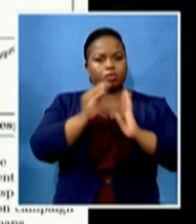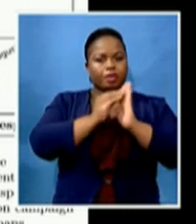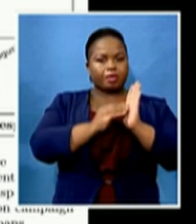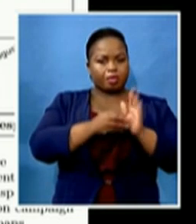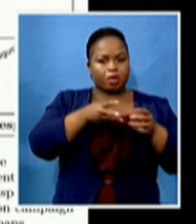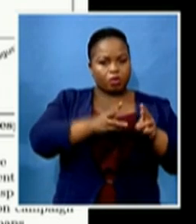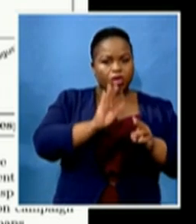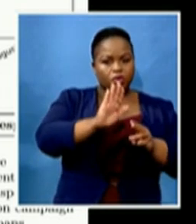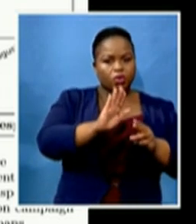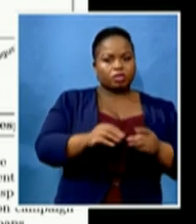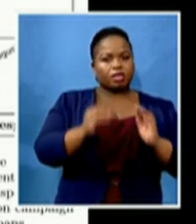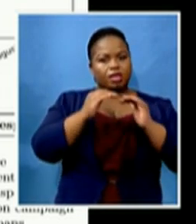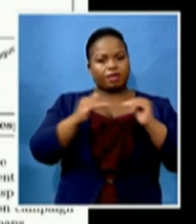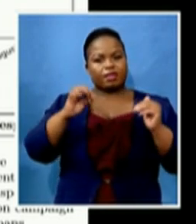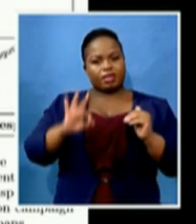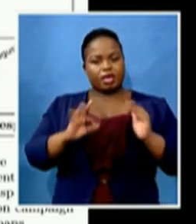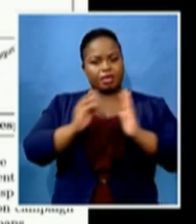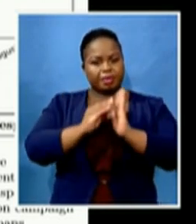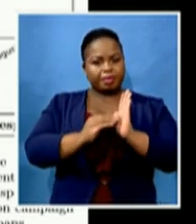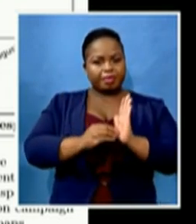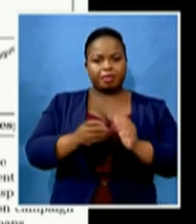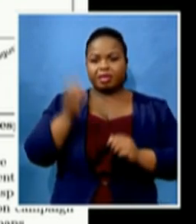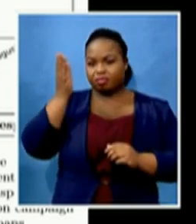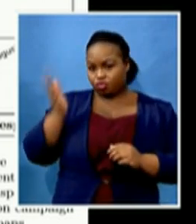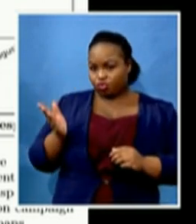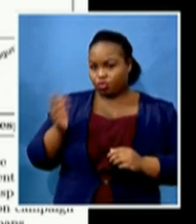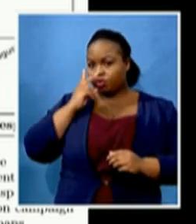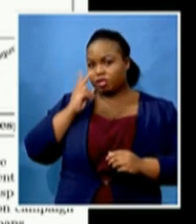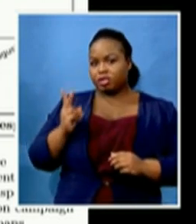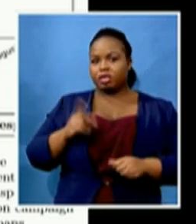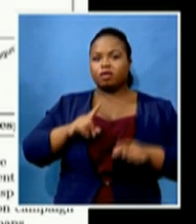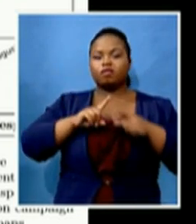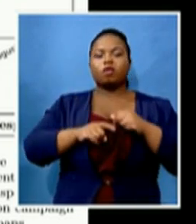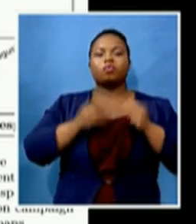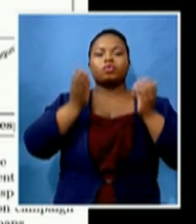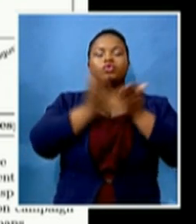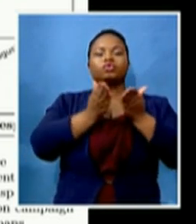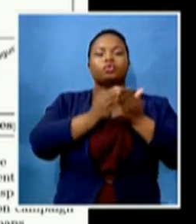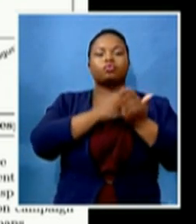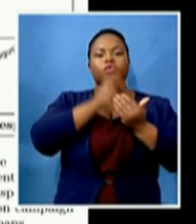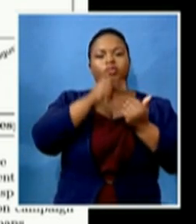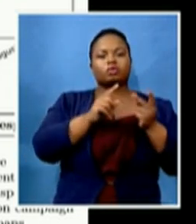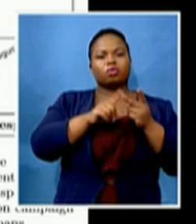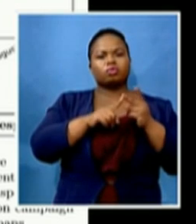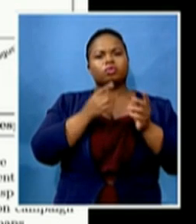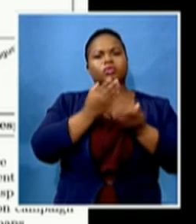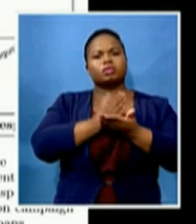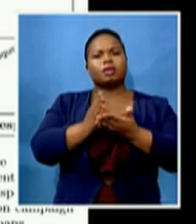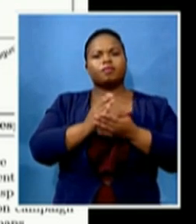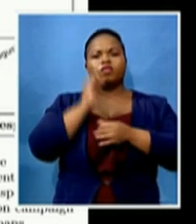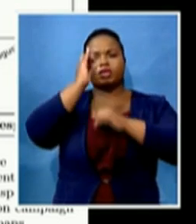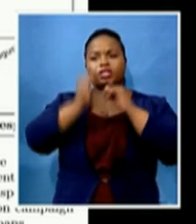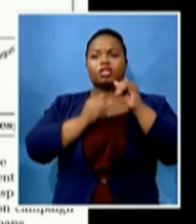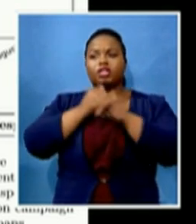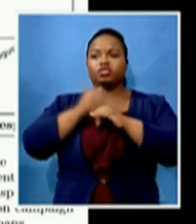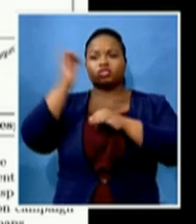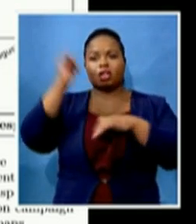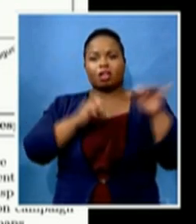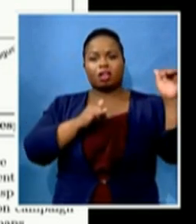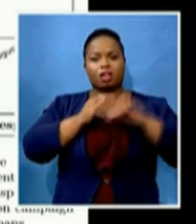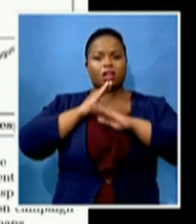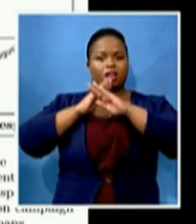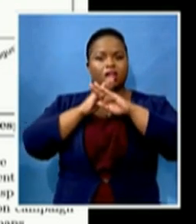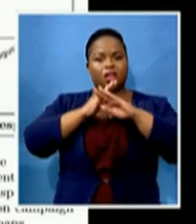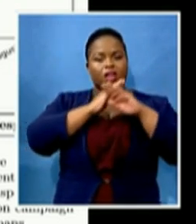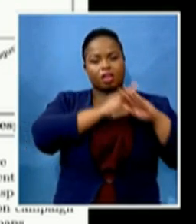ranging from school closures all the way to banning of international travel. And going through this complex matrix, you